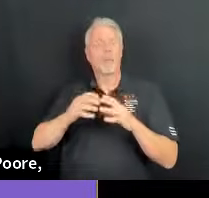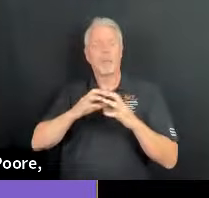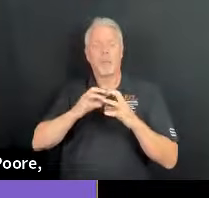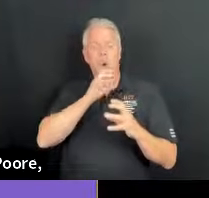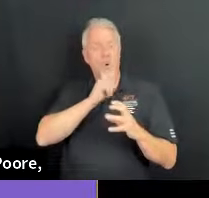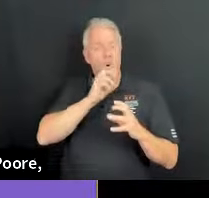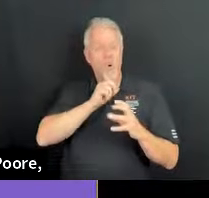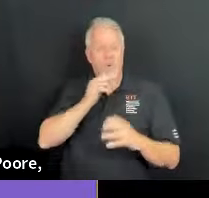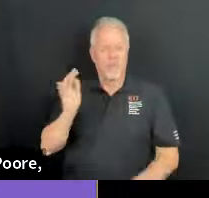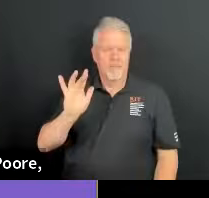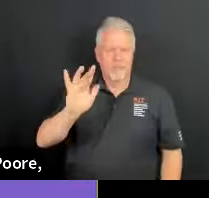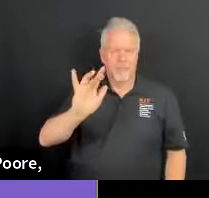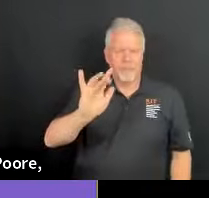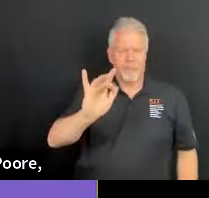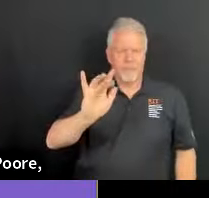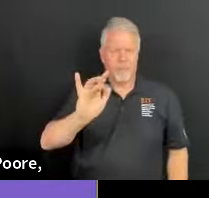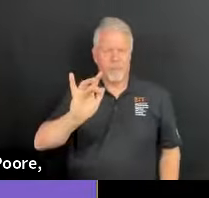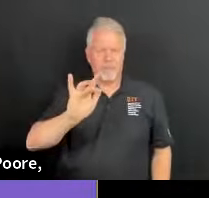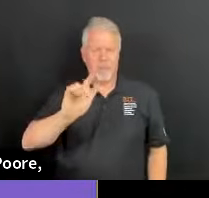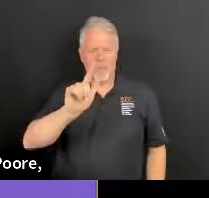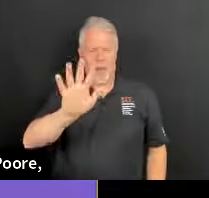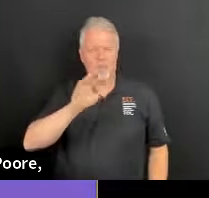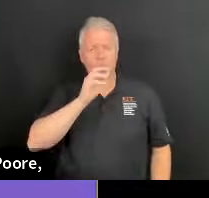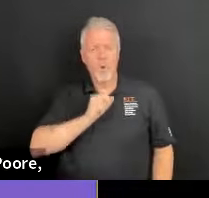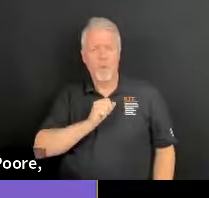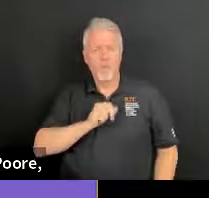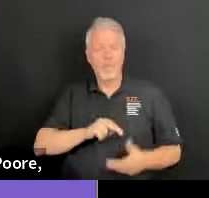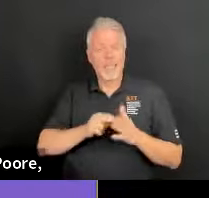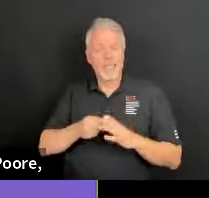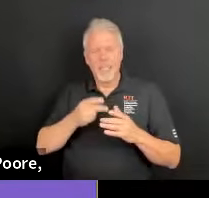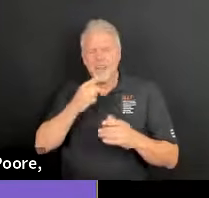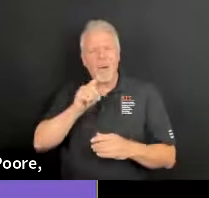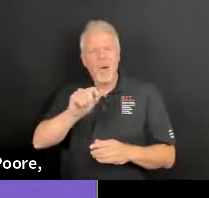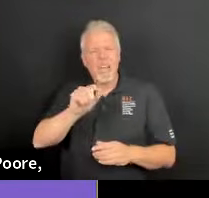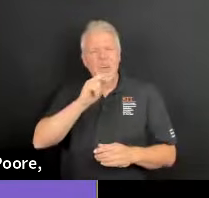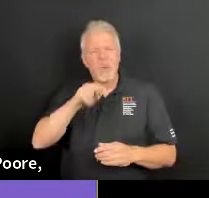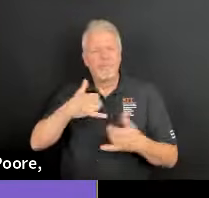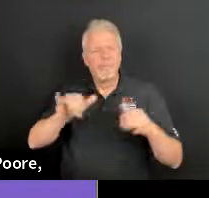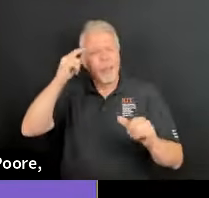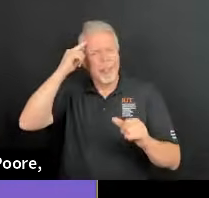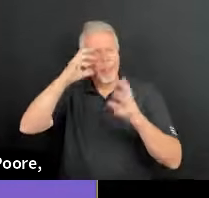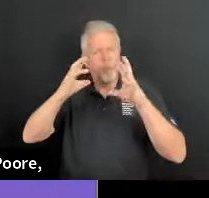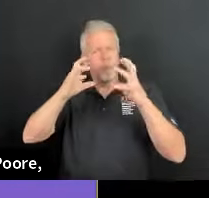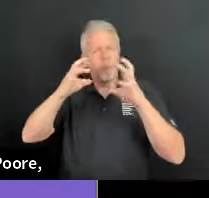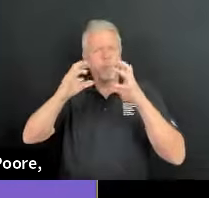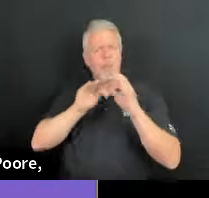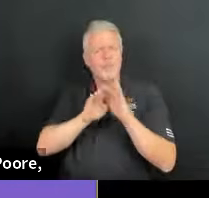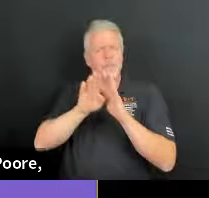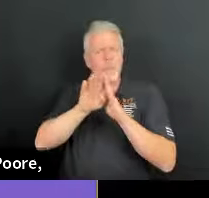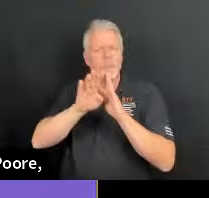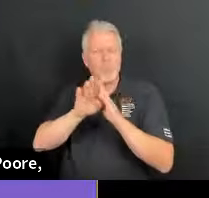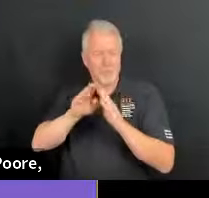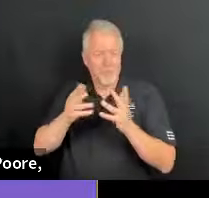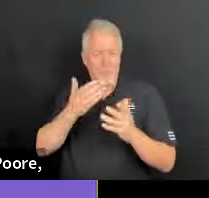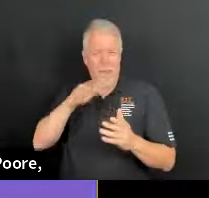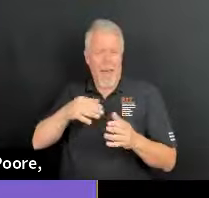to be more tolerable or to tolerate alcohol better. Really, the brain does not solidify